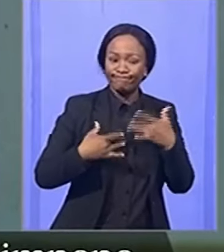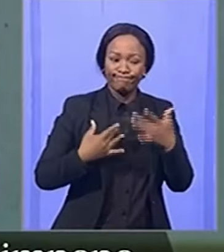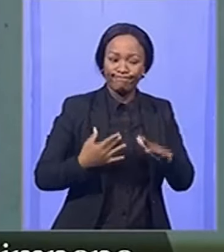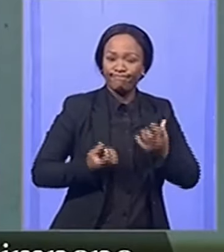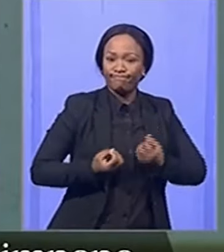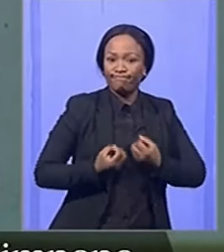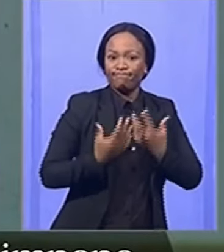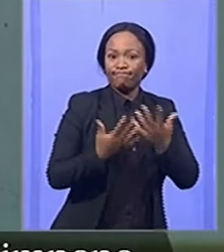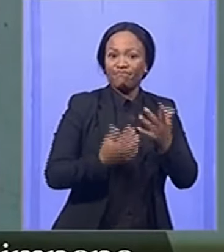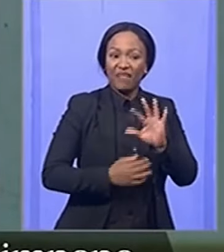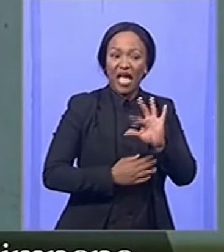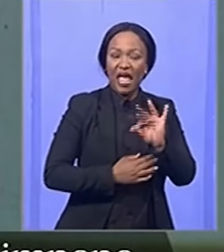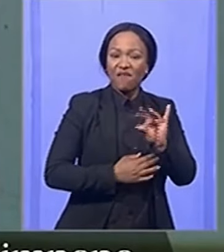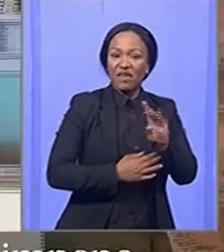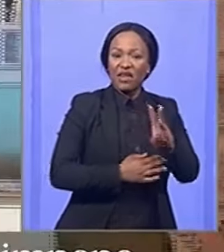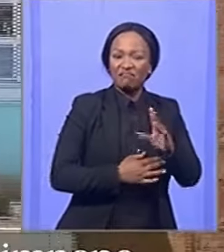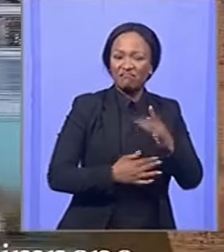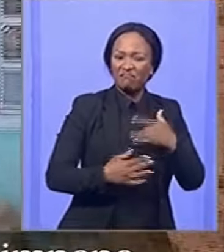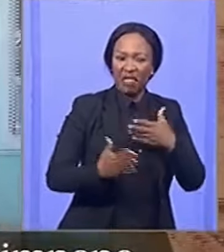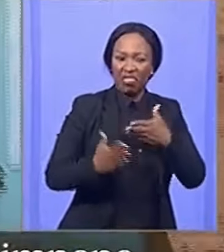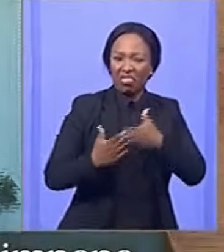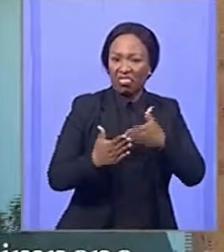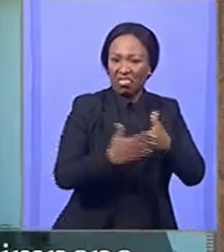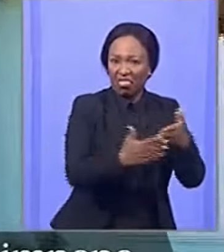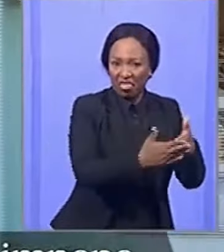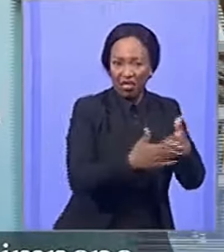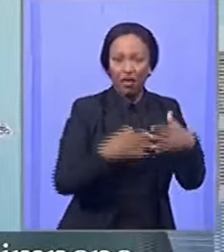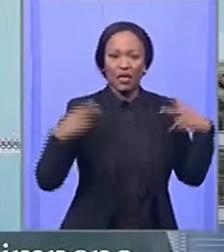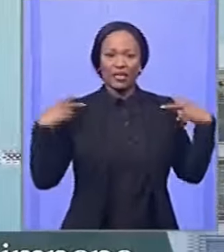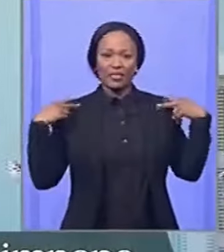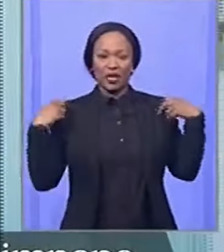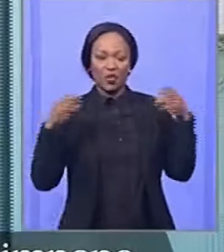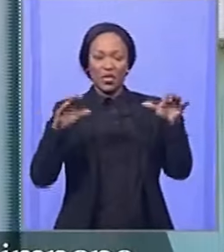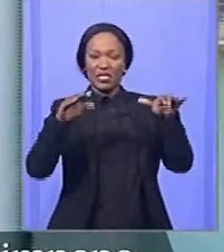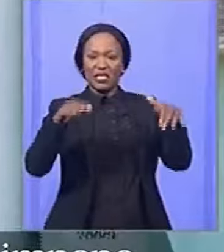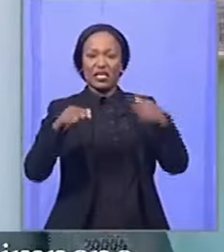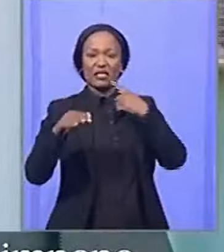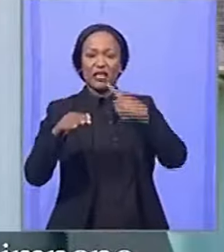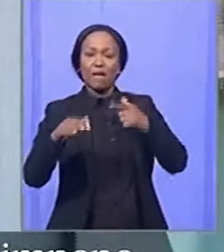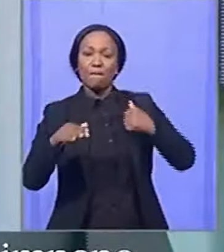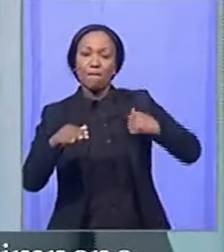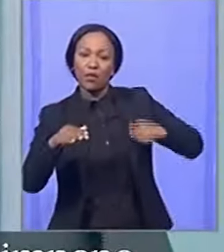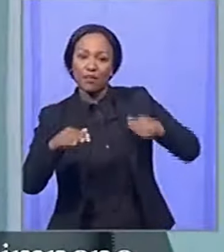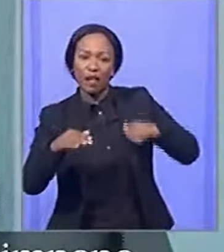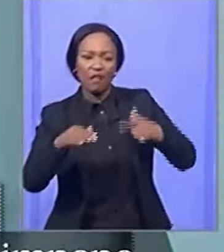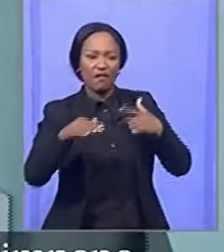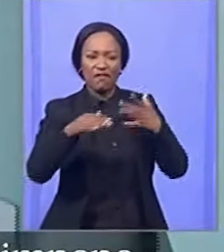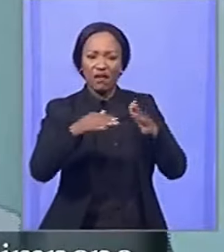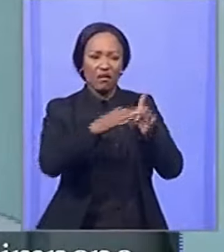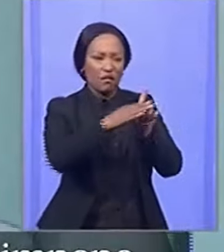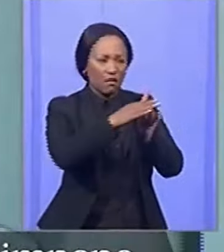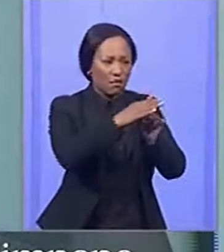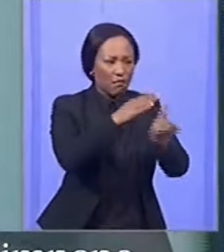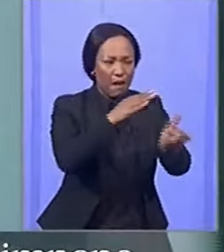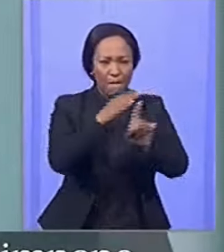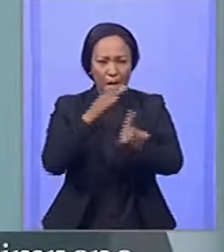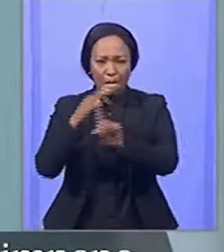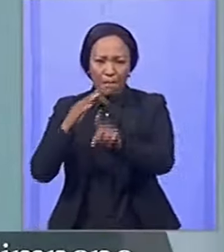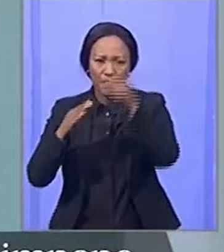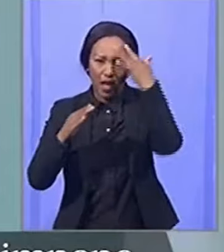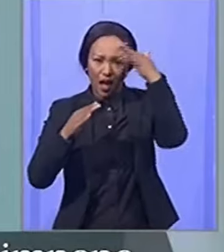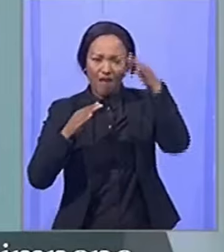itemogelago tšona tšatši ka tšatši. Bahlapetši bao ba re ba letile mebasepala ye mmalwa le dikgoro tša mmušo tša go fapafapana ka seleteng